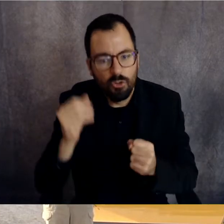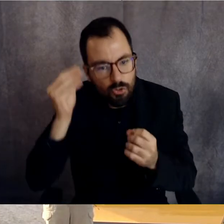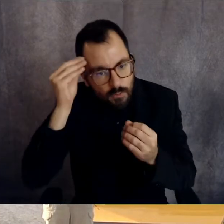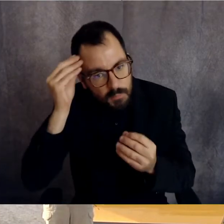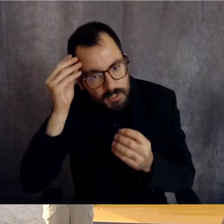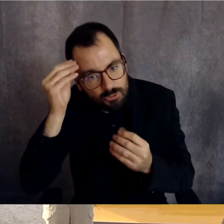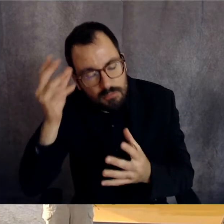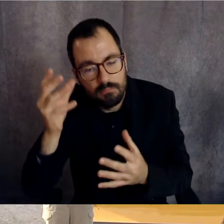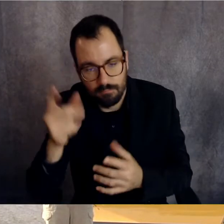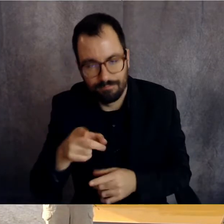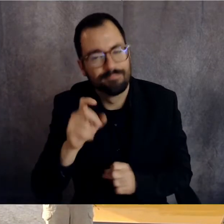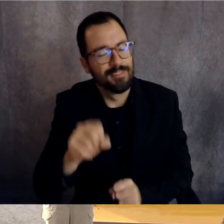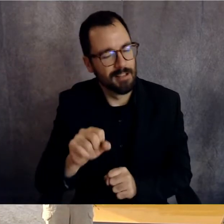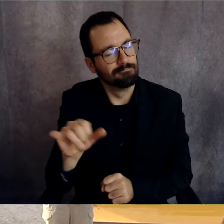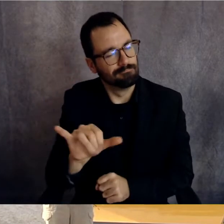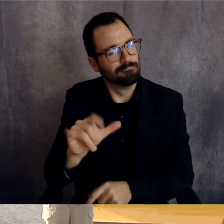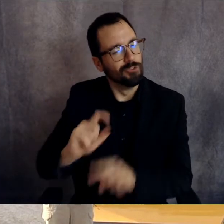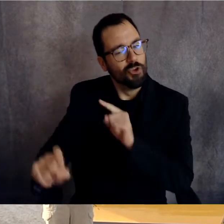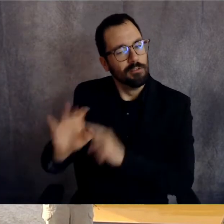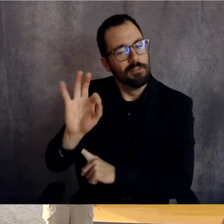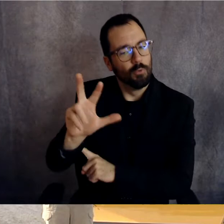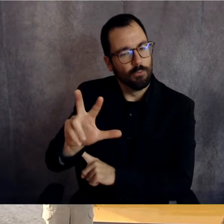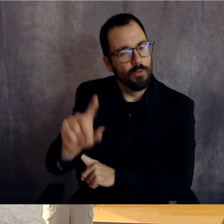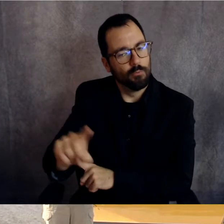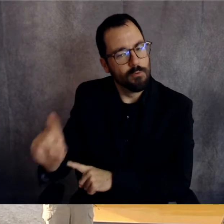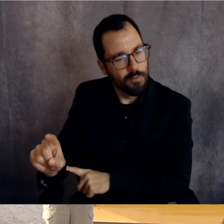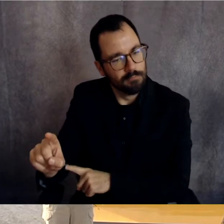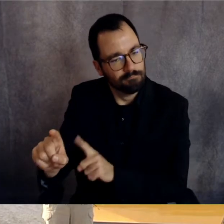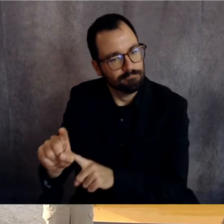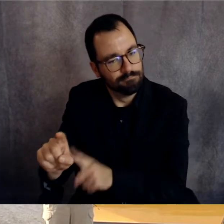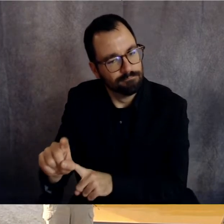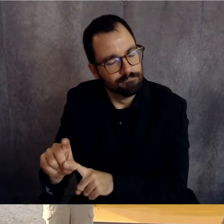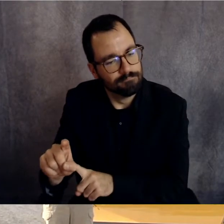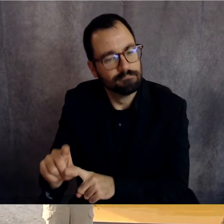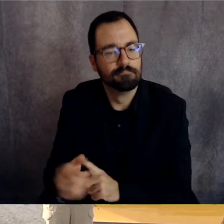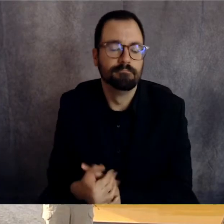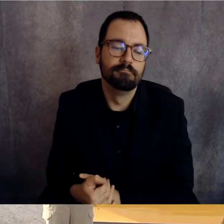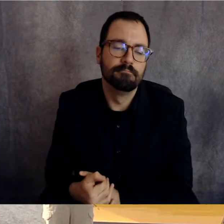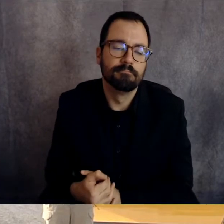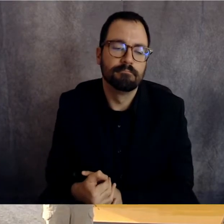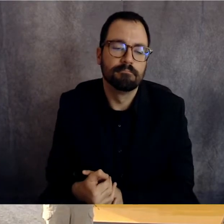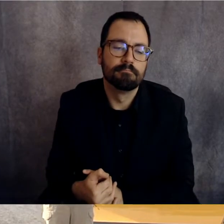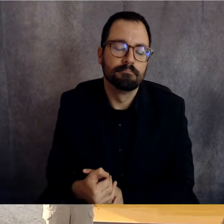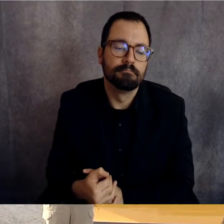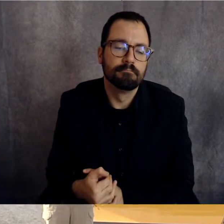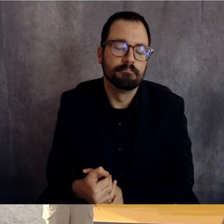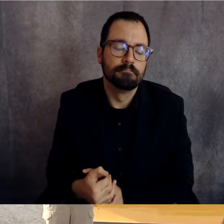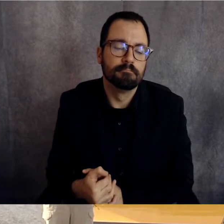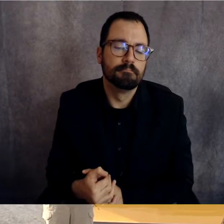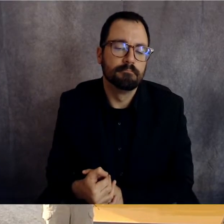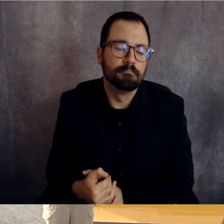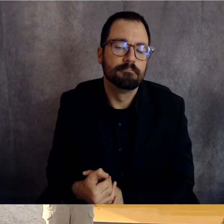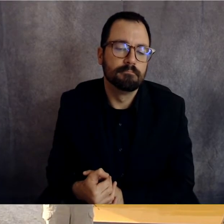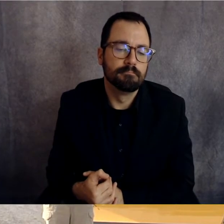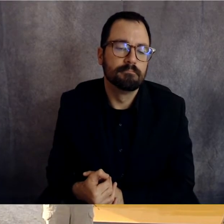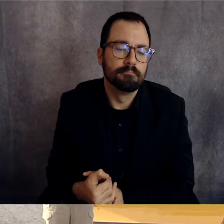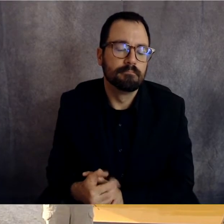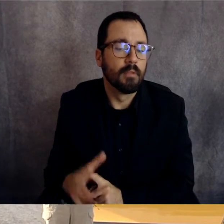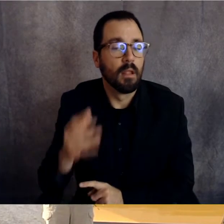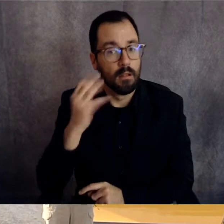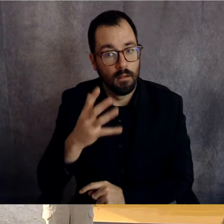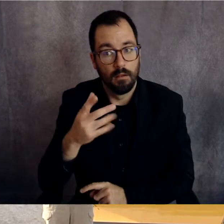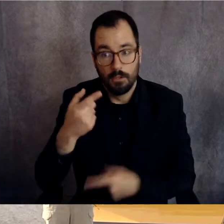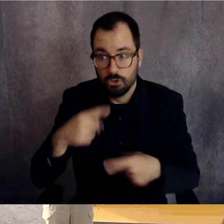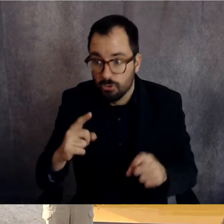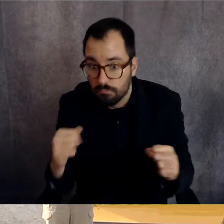information. You can also call 311, anyone that wants to access the City of Boston. You can call 311 anytime. We put on extra